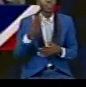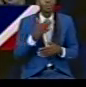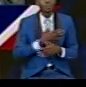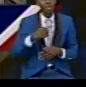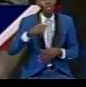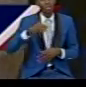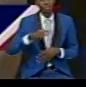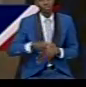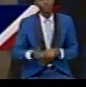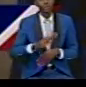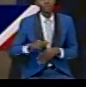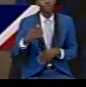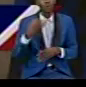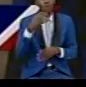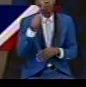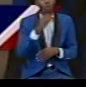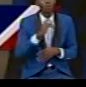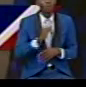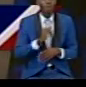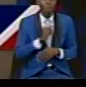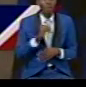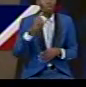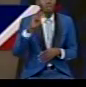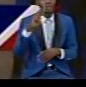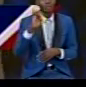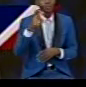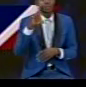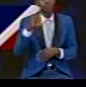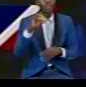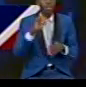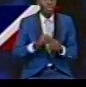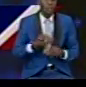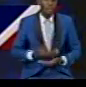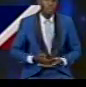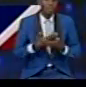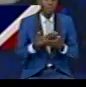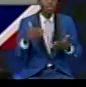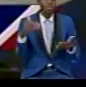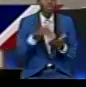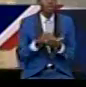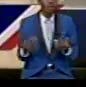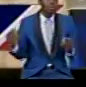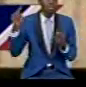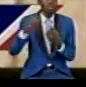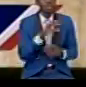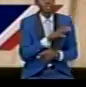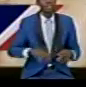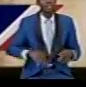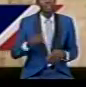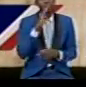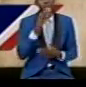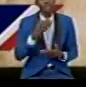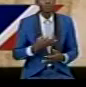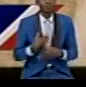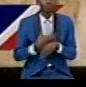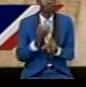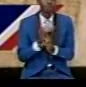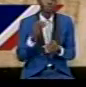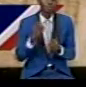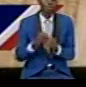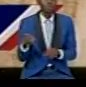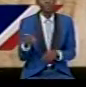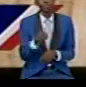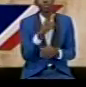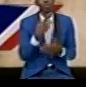travail in birth again until Christ be formed in you. What does